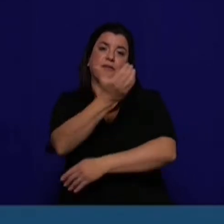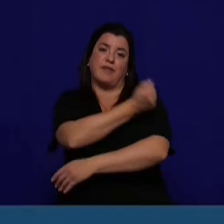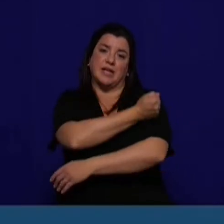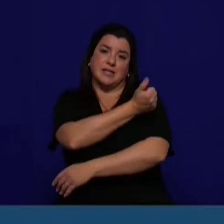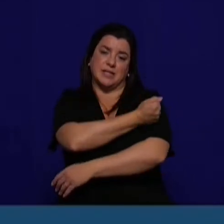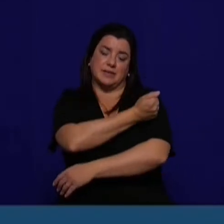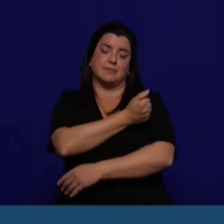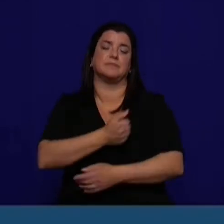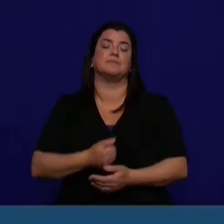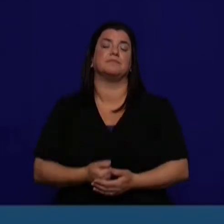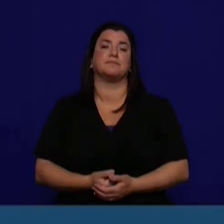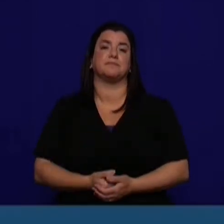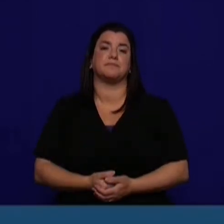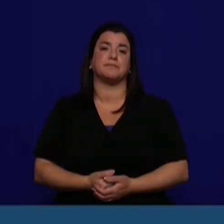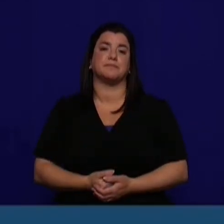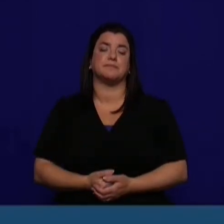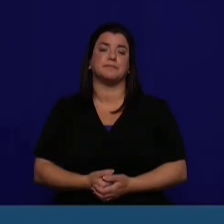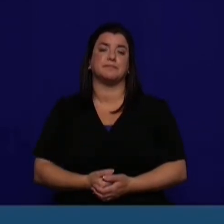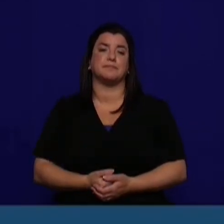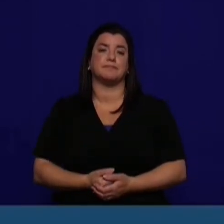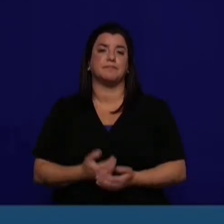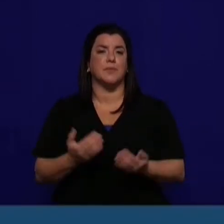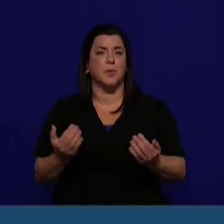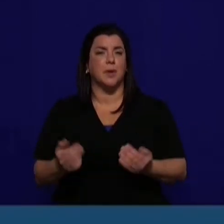tagħna. Net News?